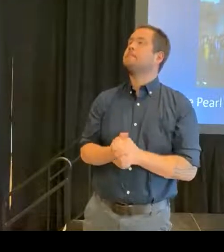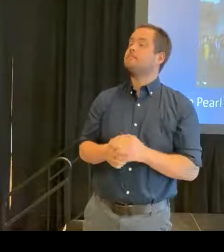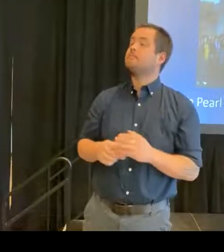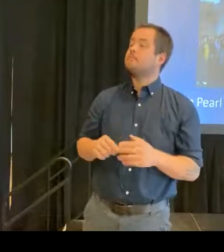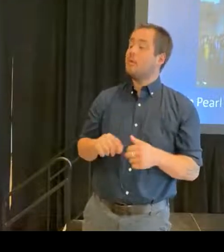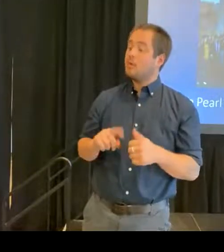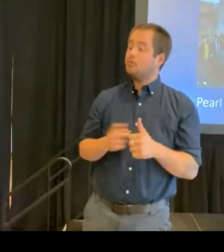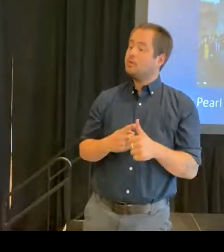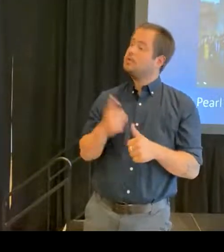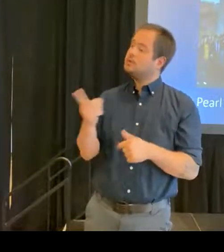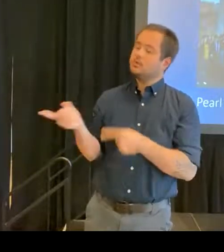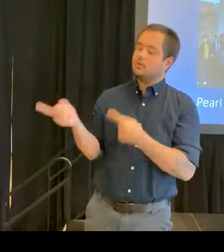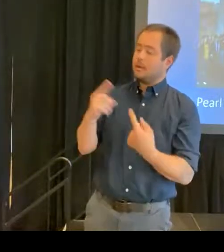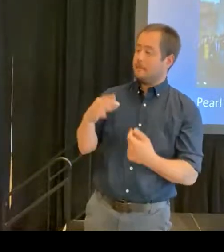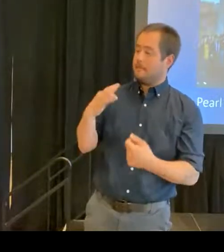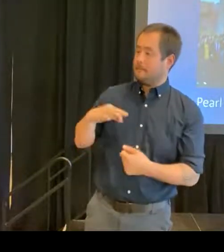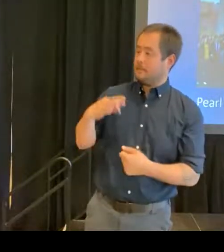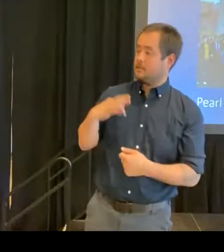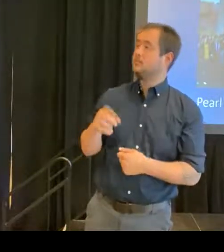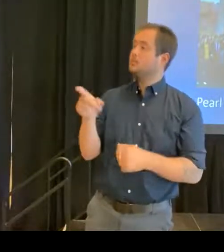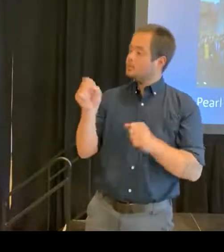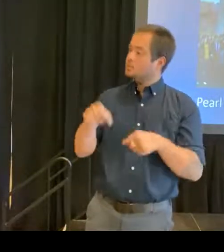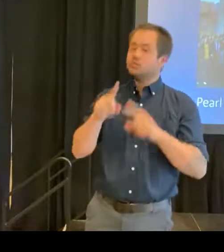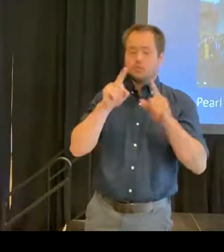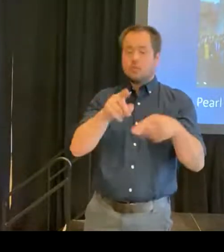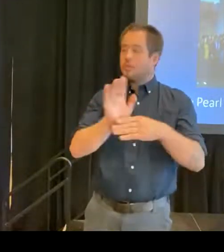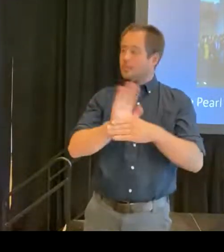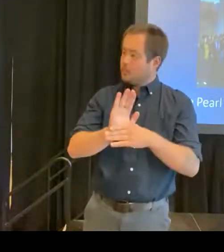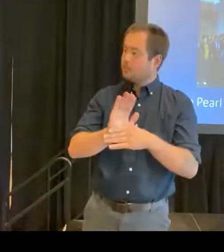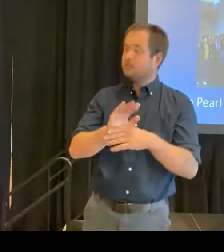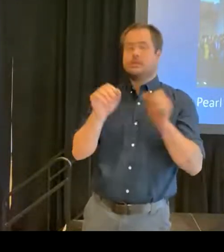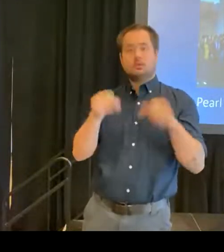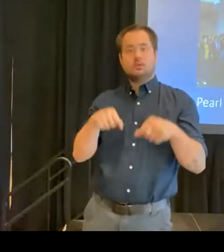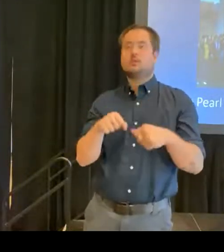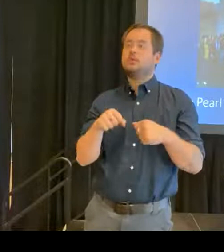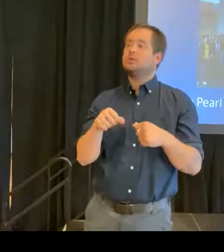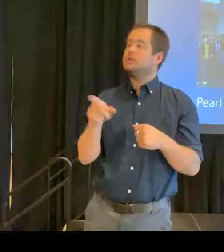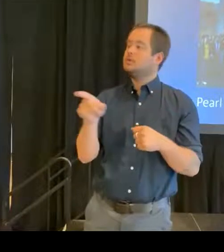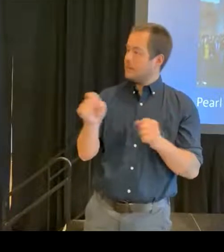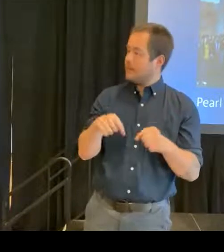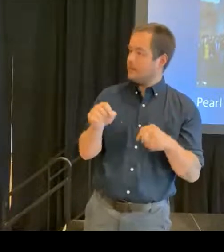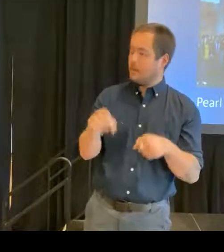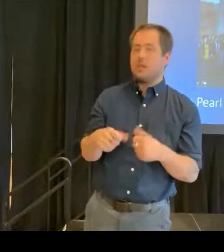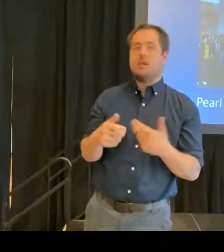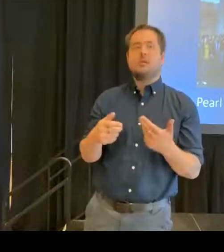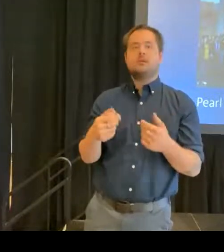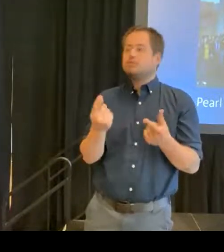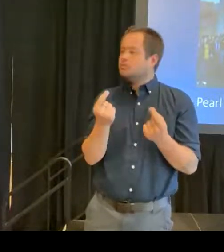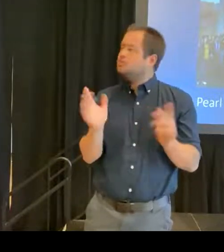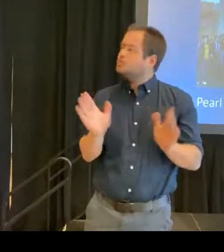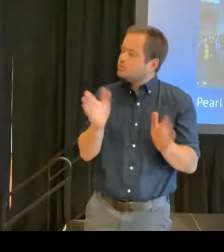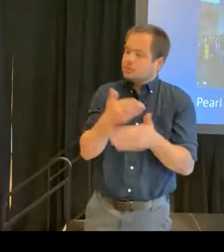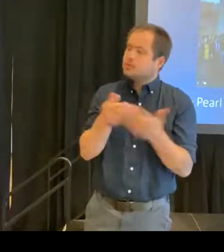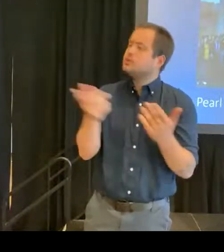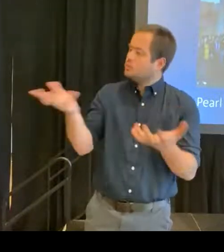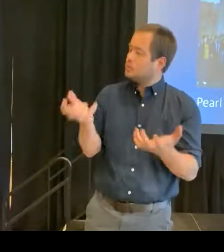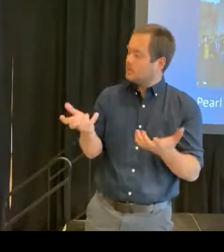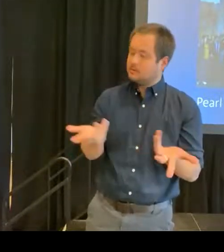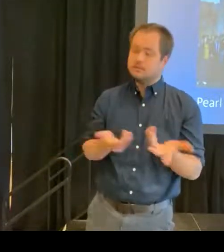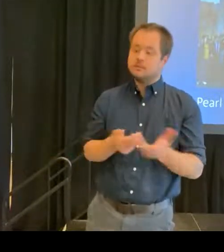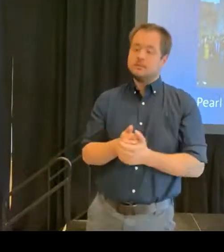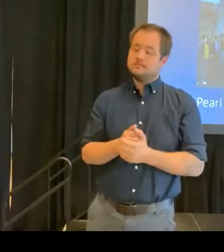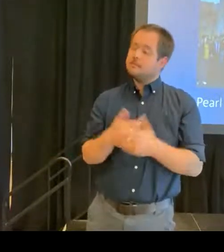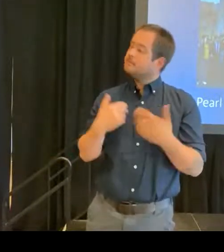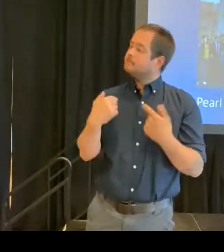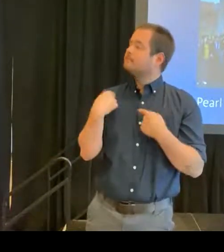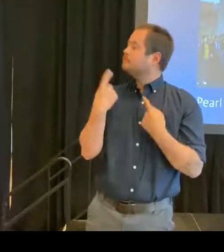originally coming to Pittsburgh, being able to go to the movies, being able, to do the things that you want to do. How have you